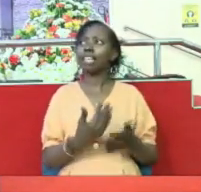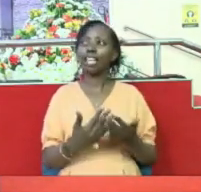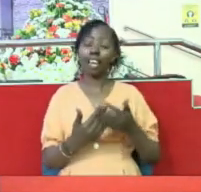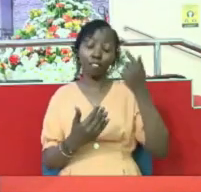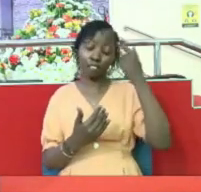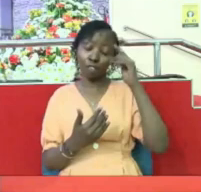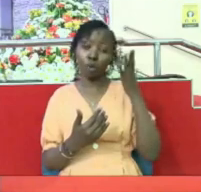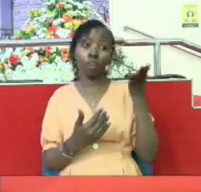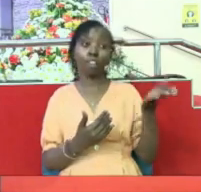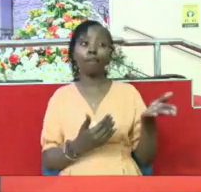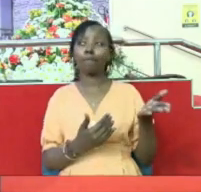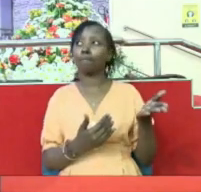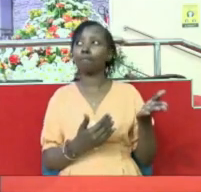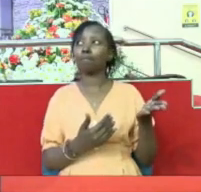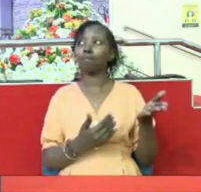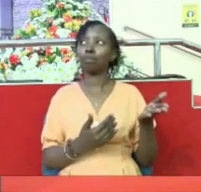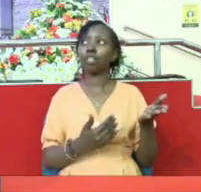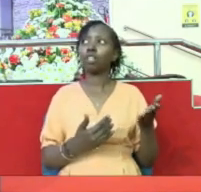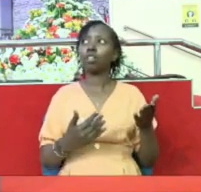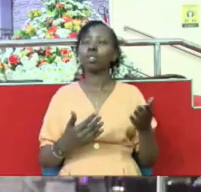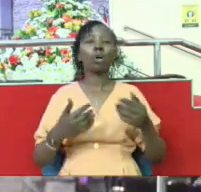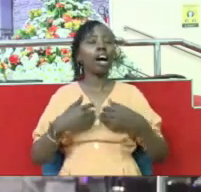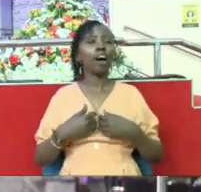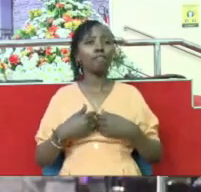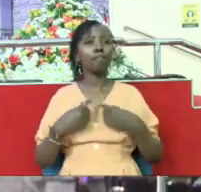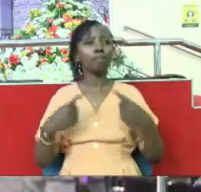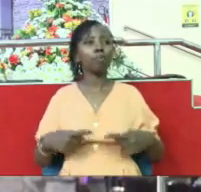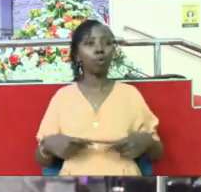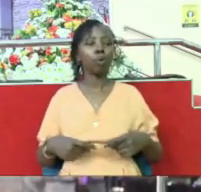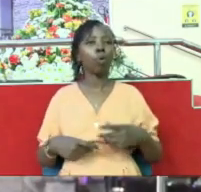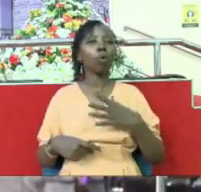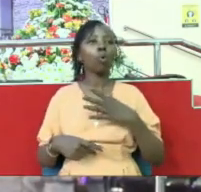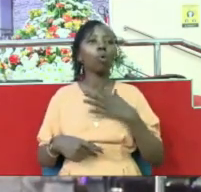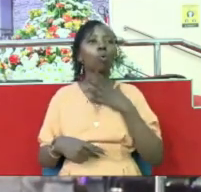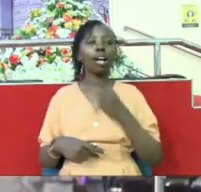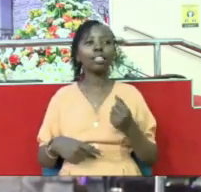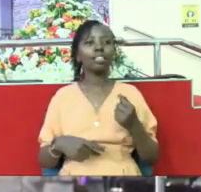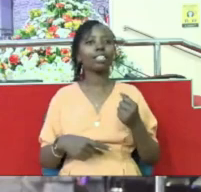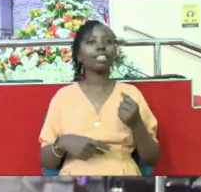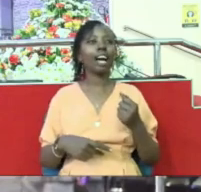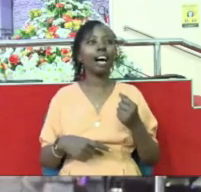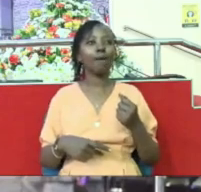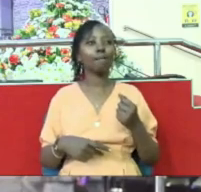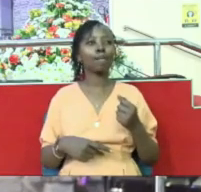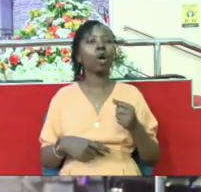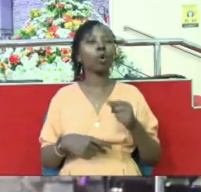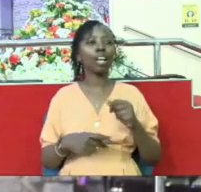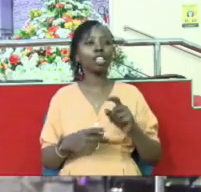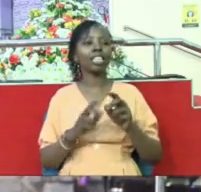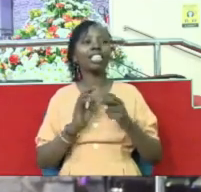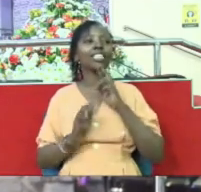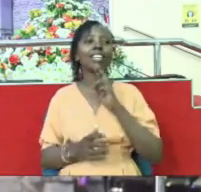correction. Whether it is in marriage, whether it is in honor, whether it